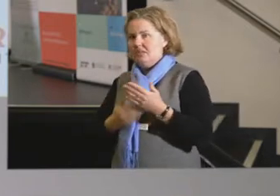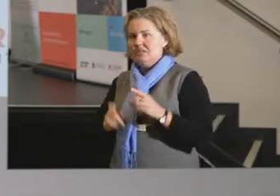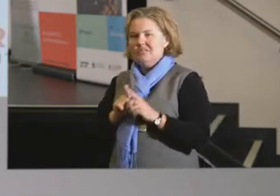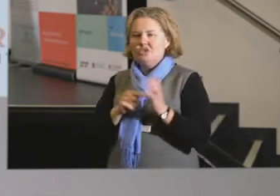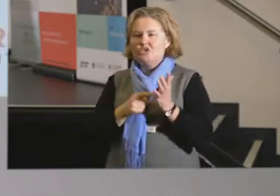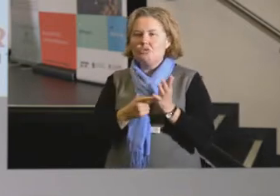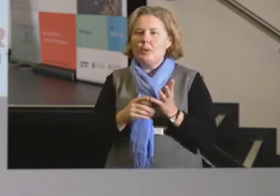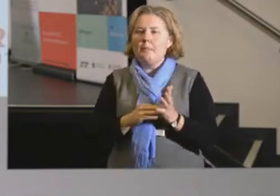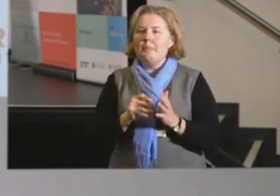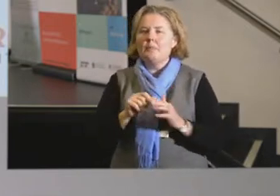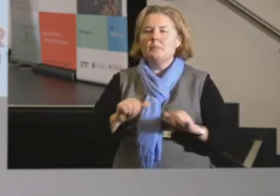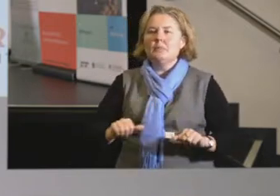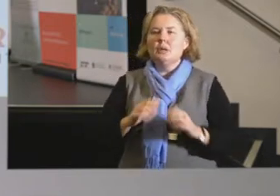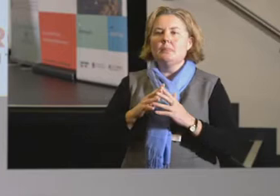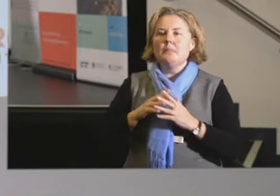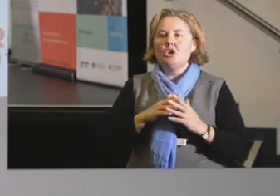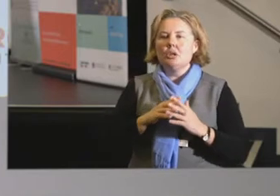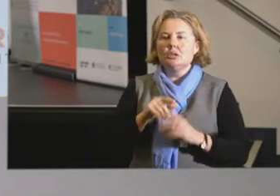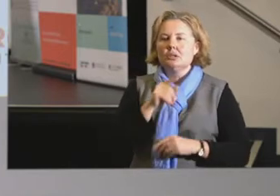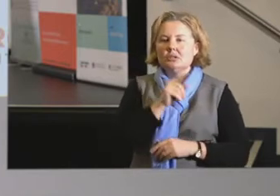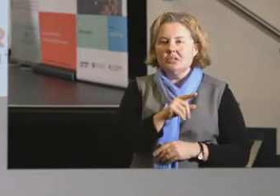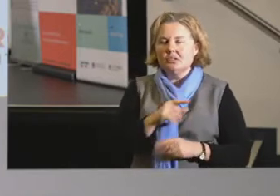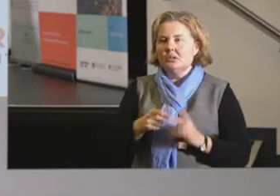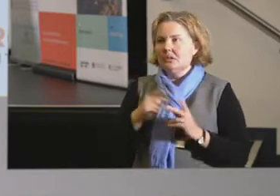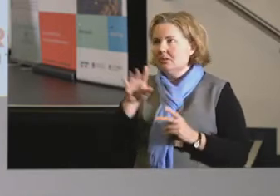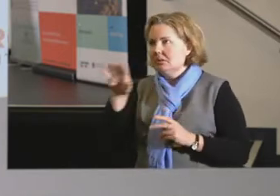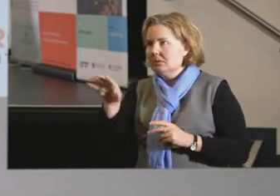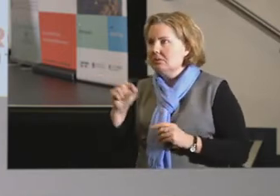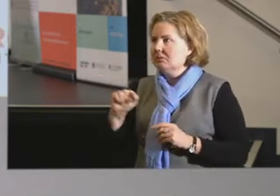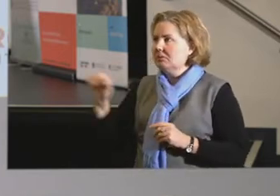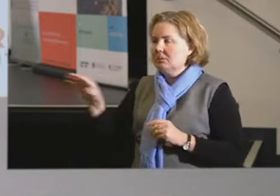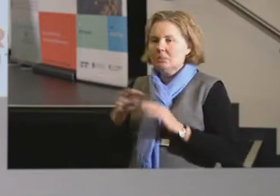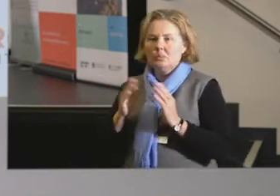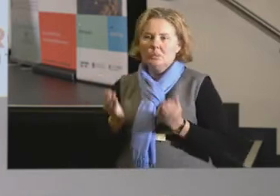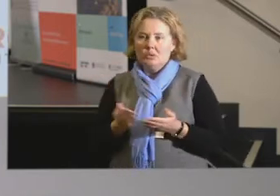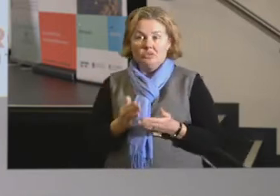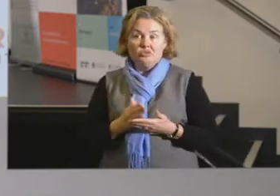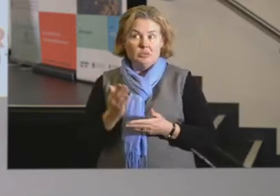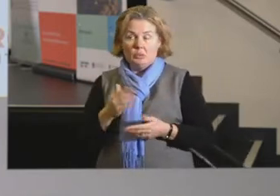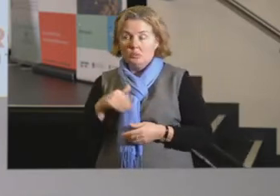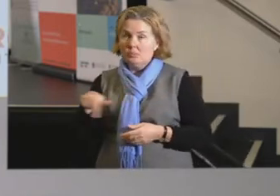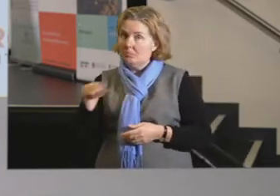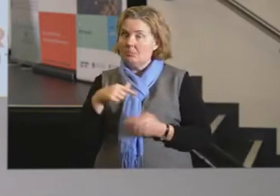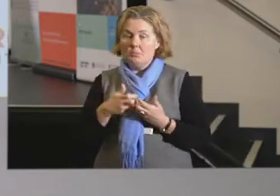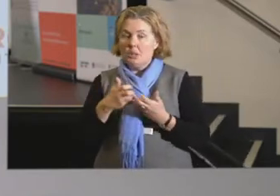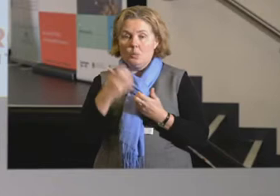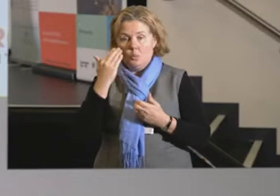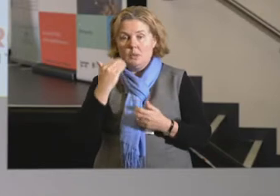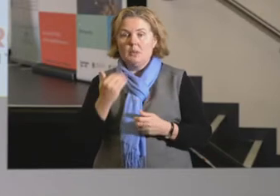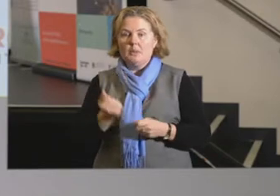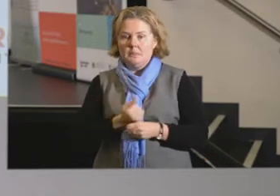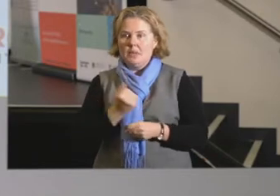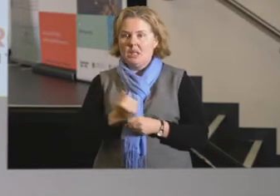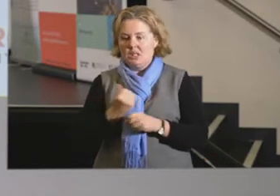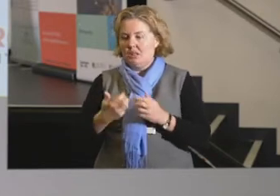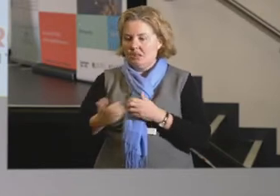marginalized groups and in other parts of the world. So I think that's a reality that many of us are facing in different communities. But I